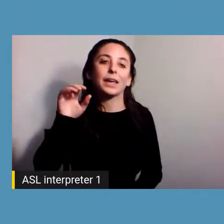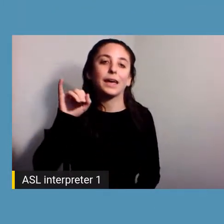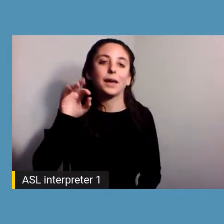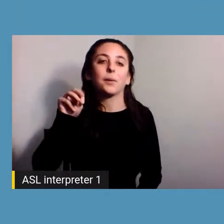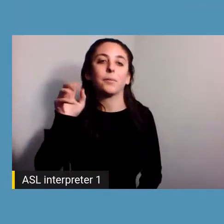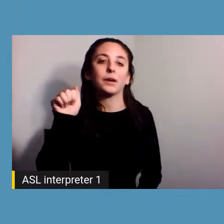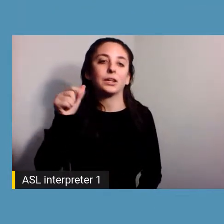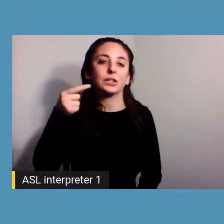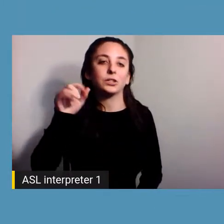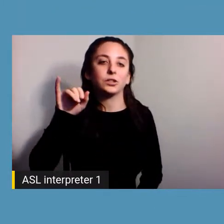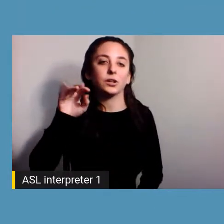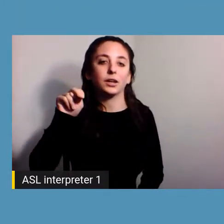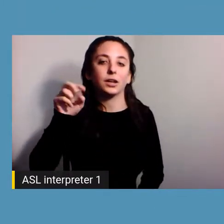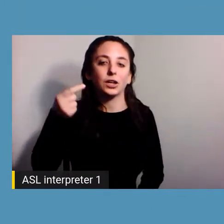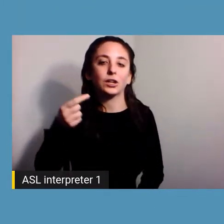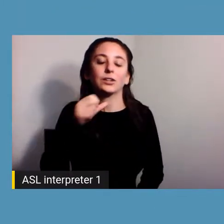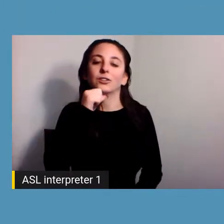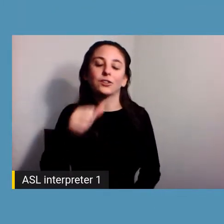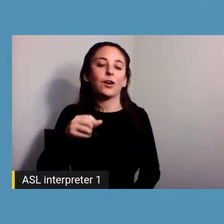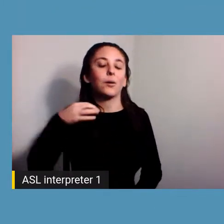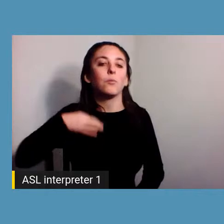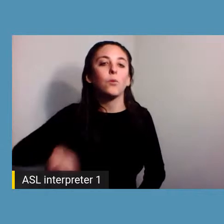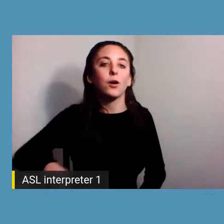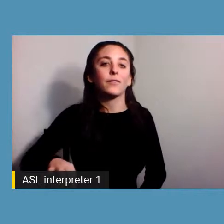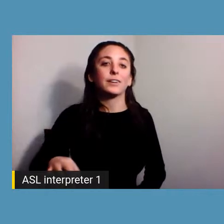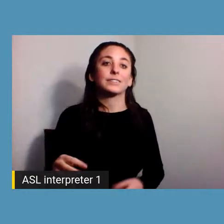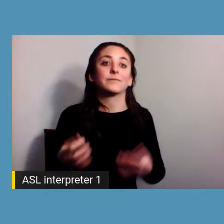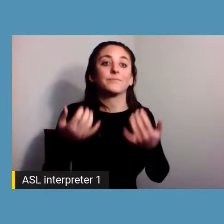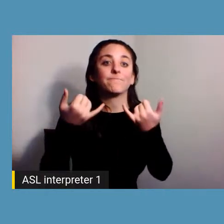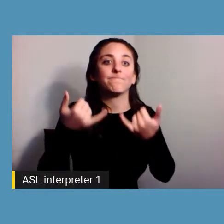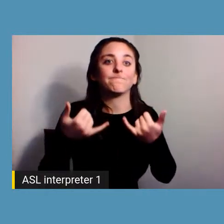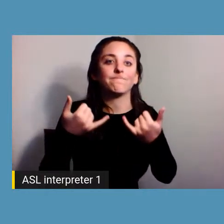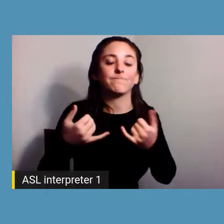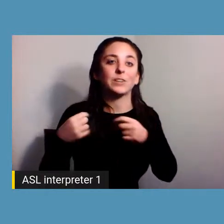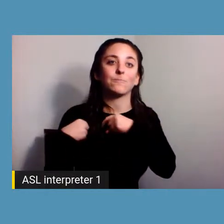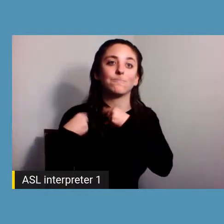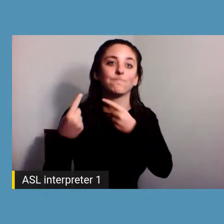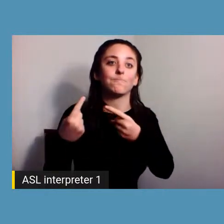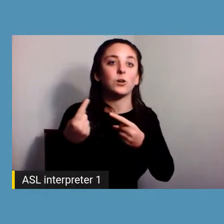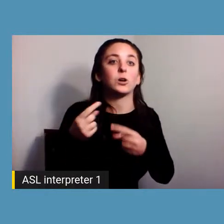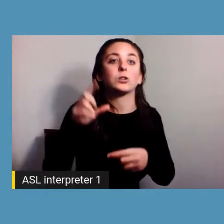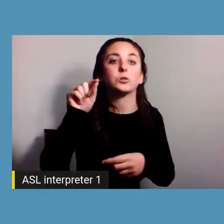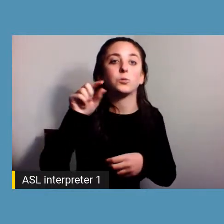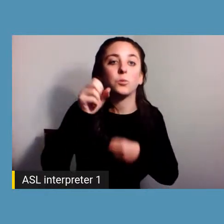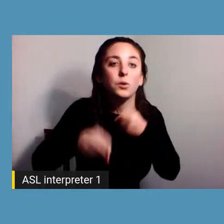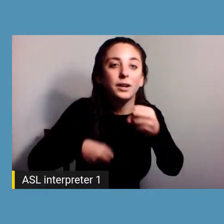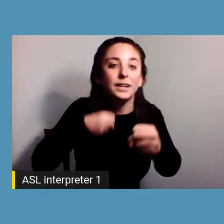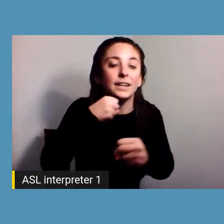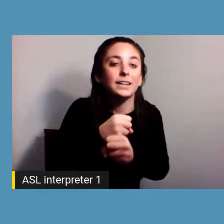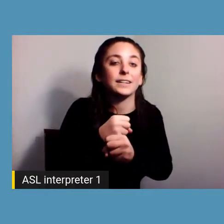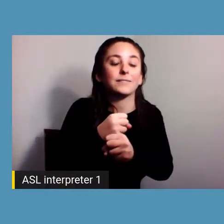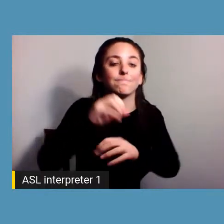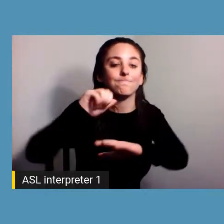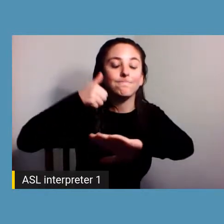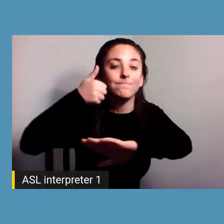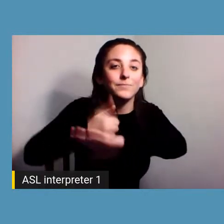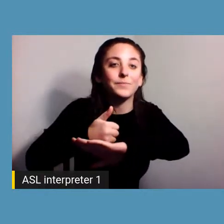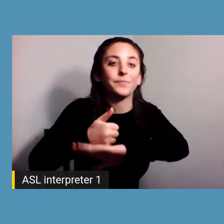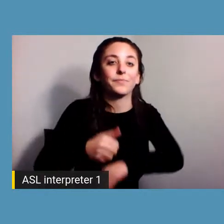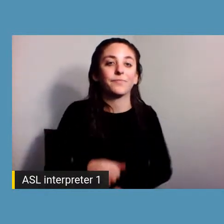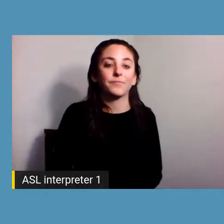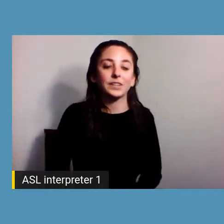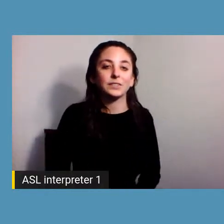We were founded, we're in our 20th year now. And really, the big idea of our work, which